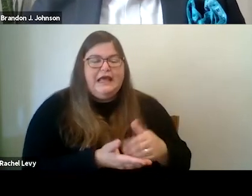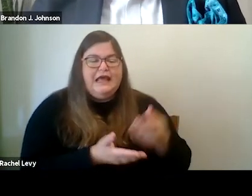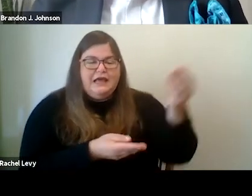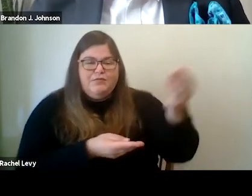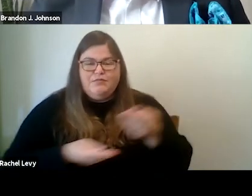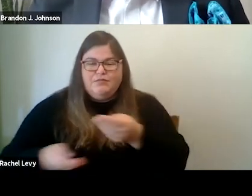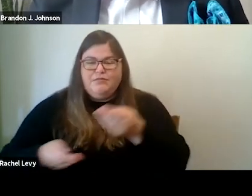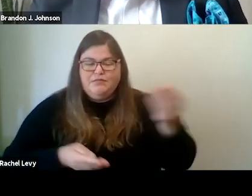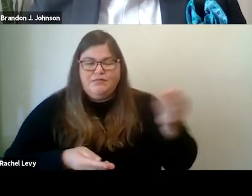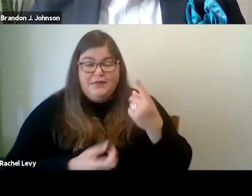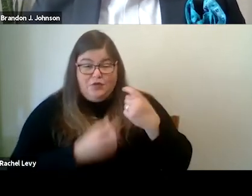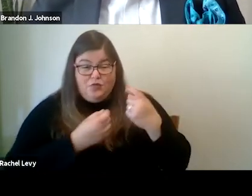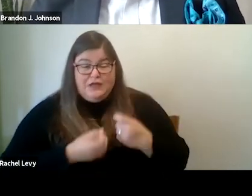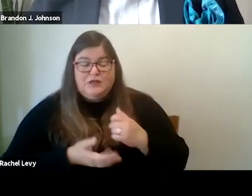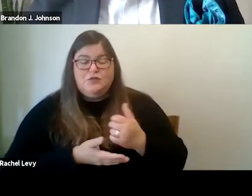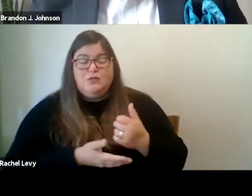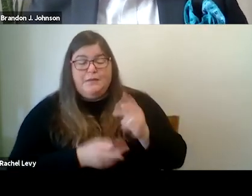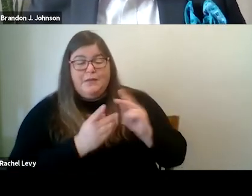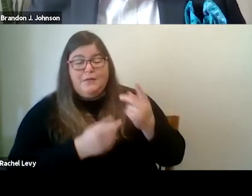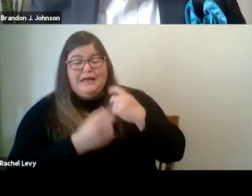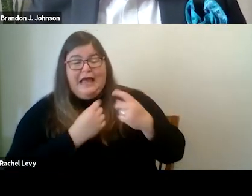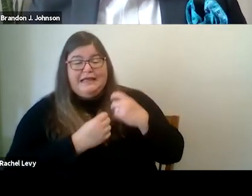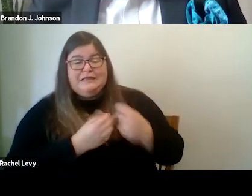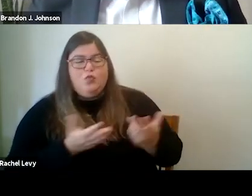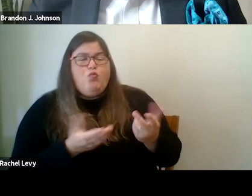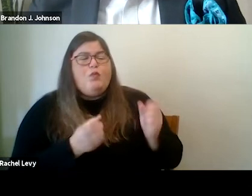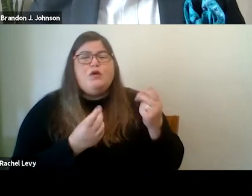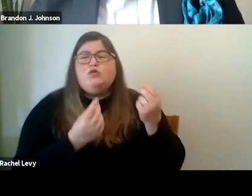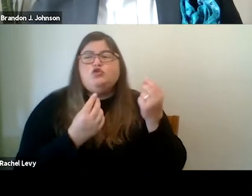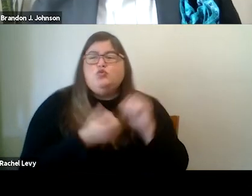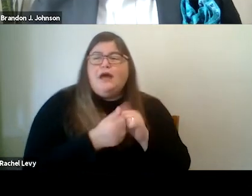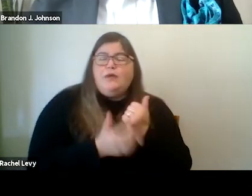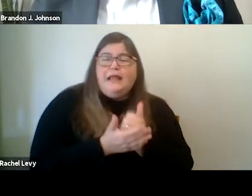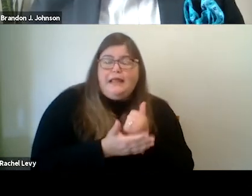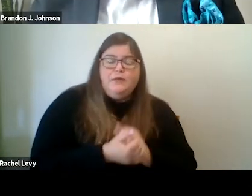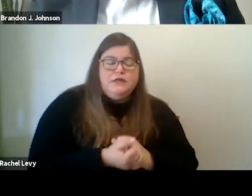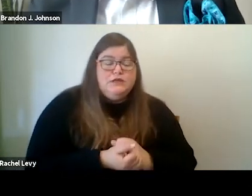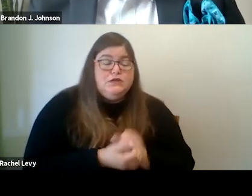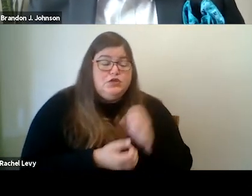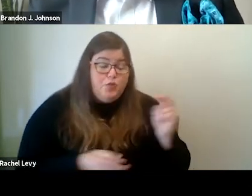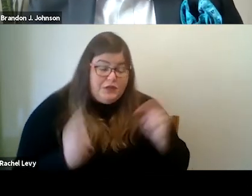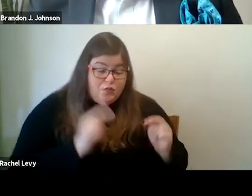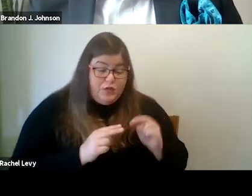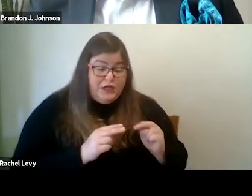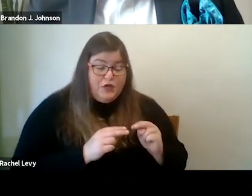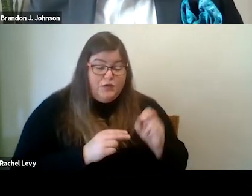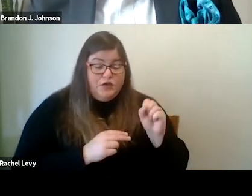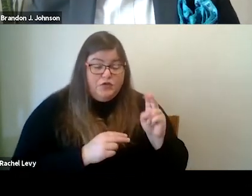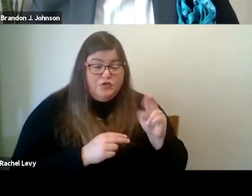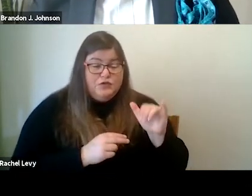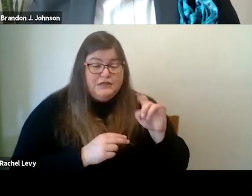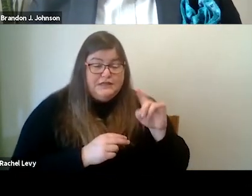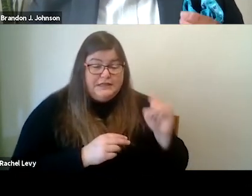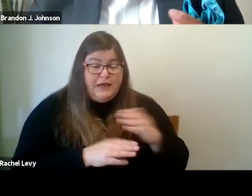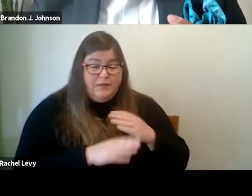to ask us, what the implication is and what can they do to help. And so as we look at suicide prevention as a whole, faith leaders